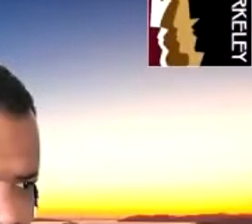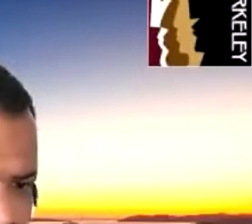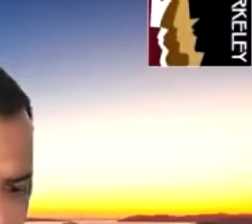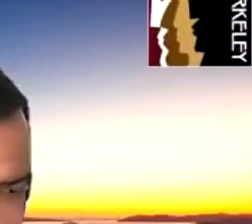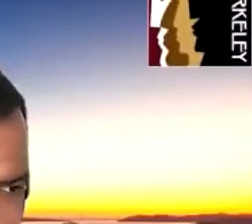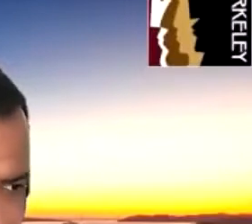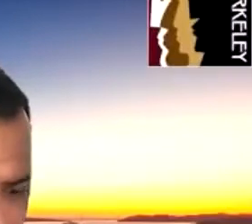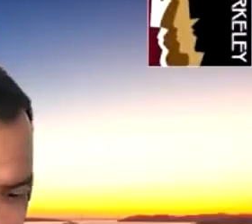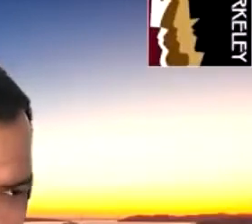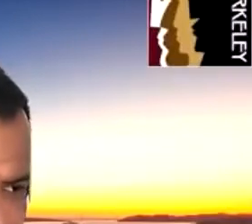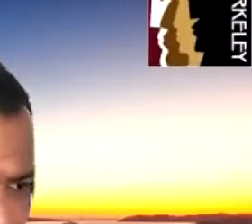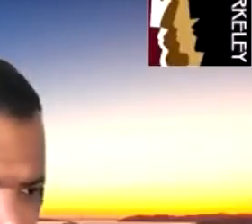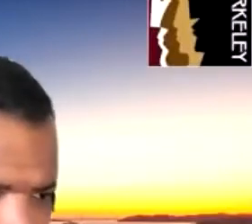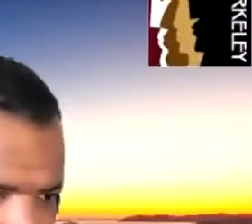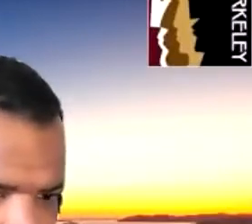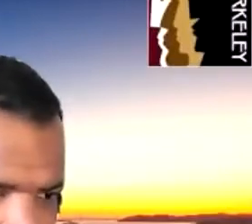sharing now and